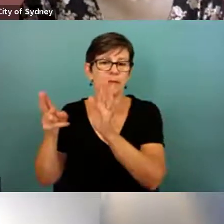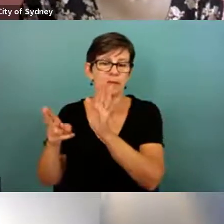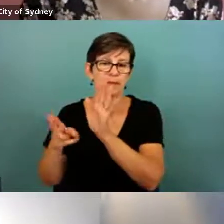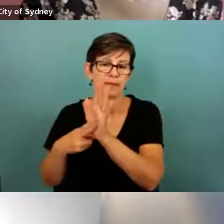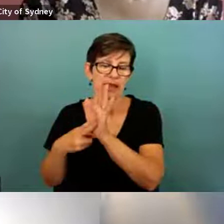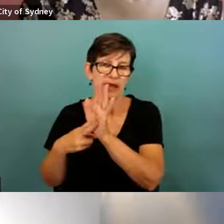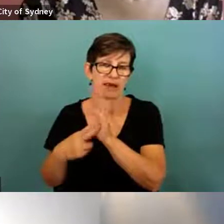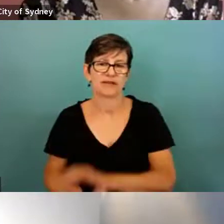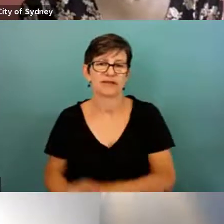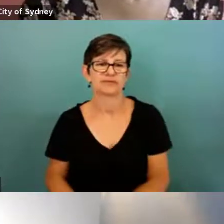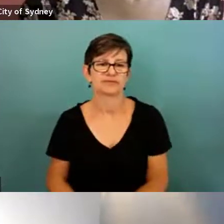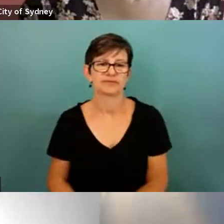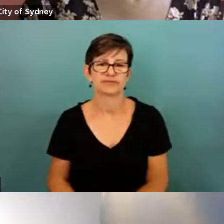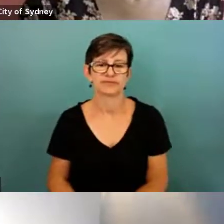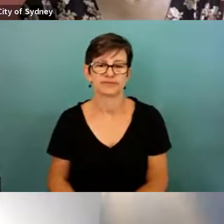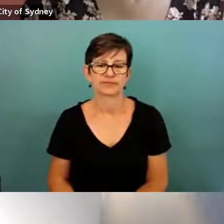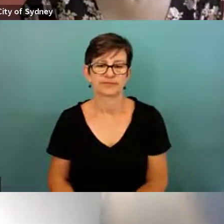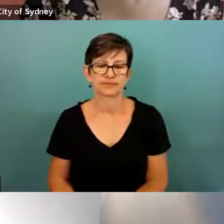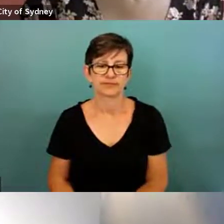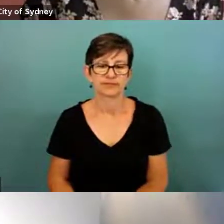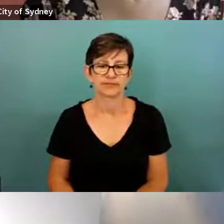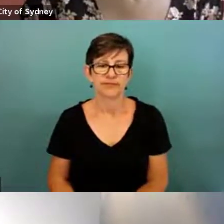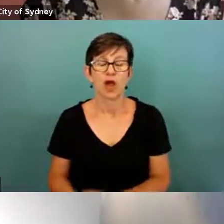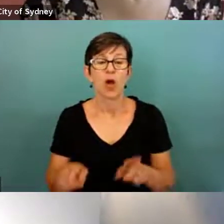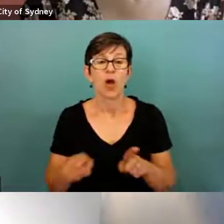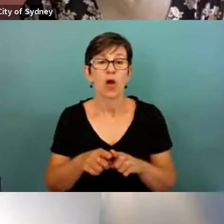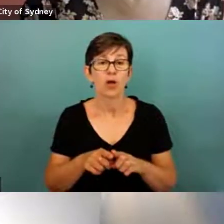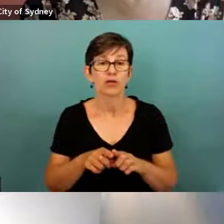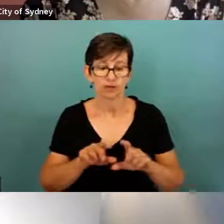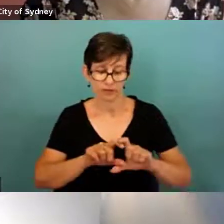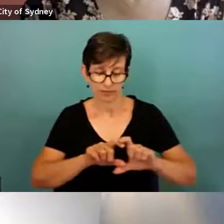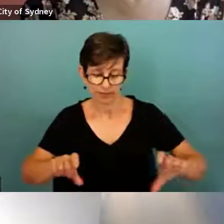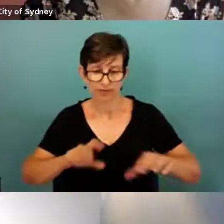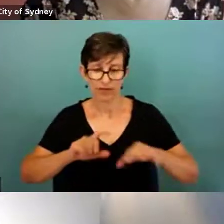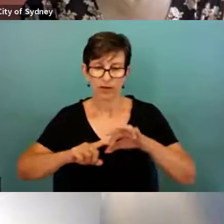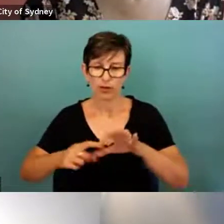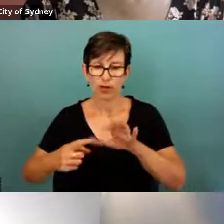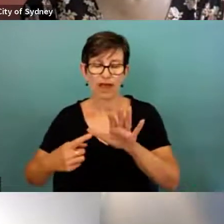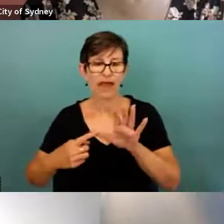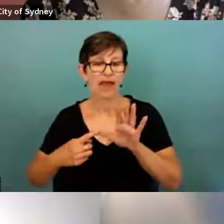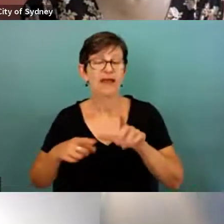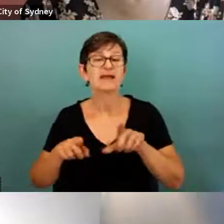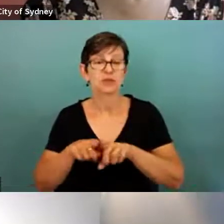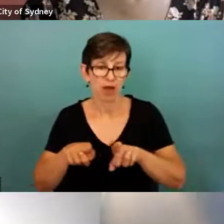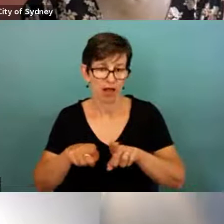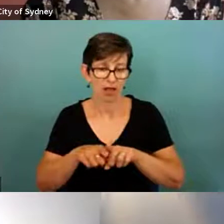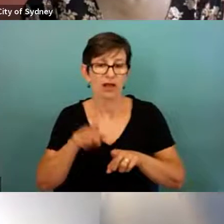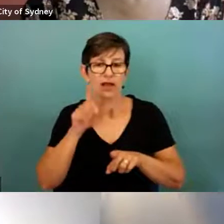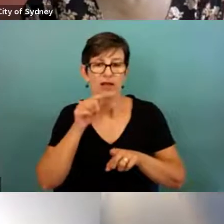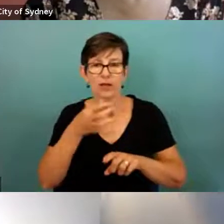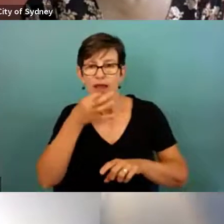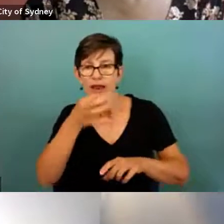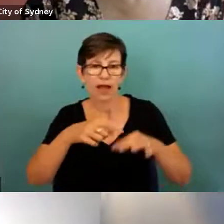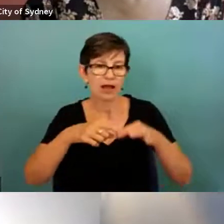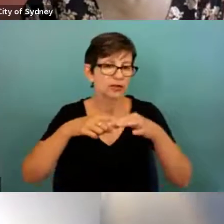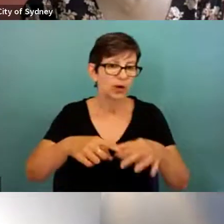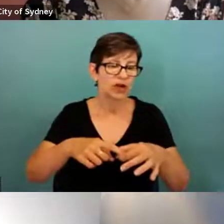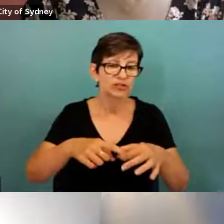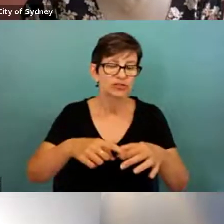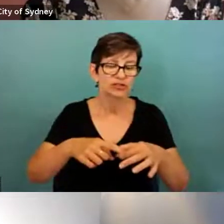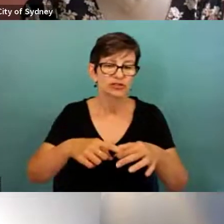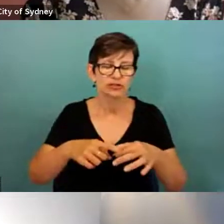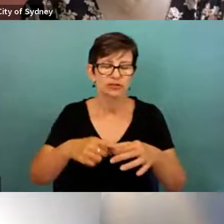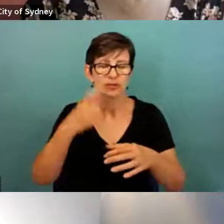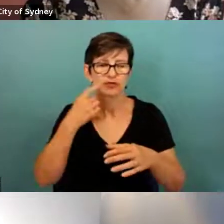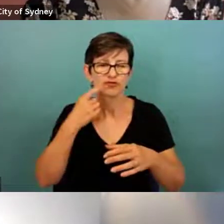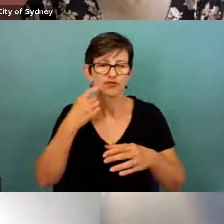pressing pin. There's a Q&A function available, so you can post your questions to the panelists throughout the session and we'll endeavour to get to them at